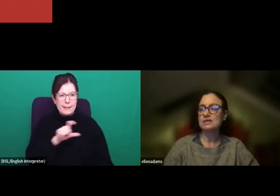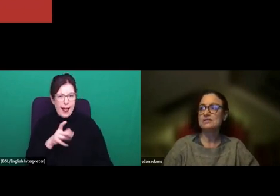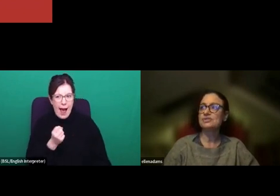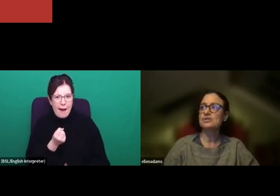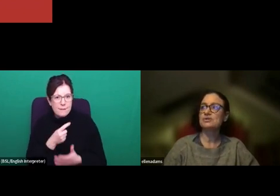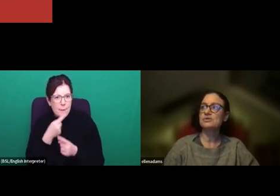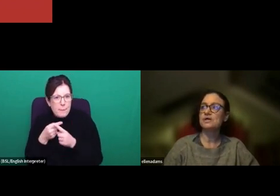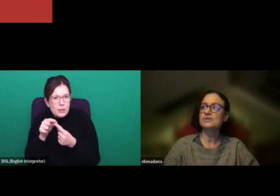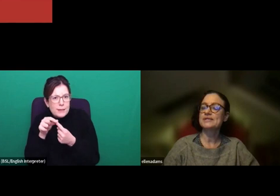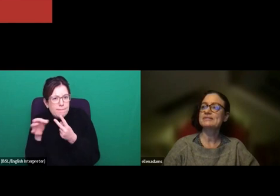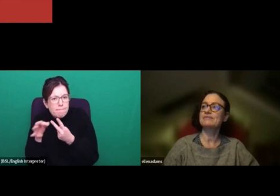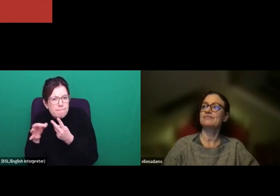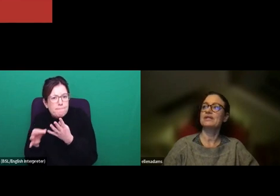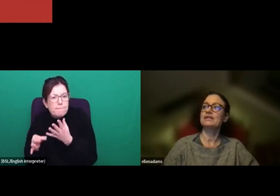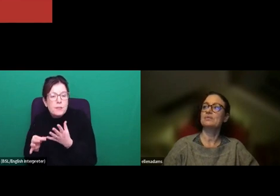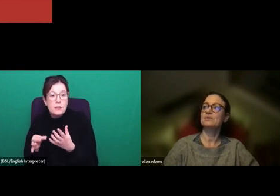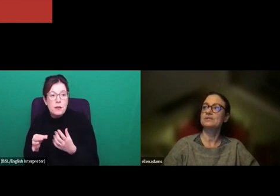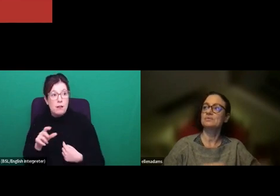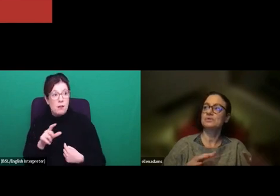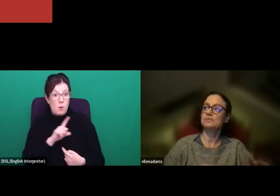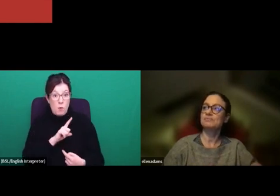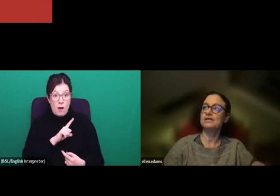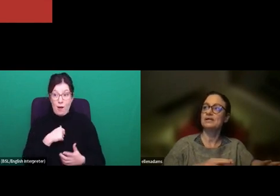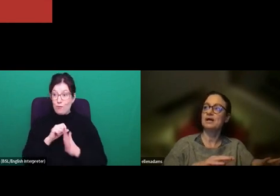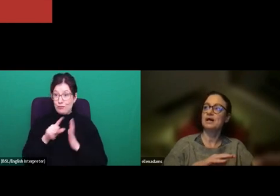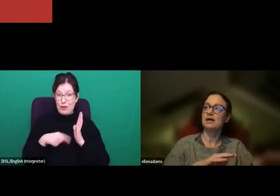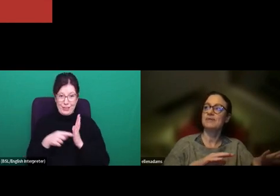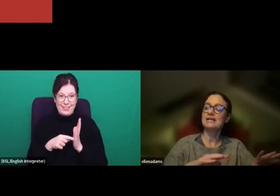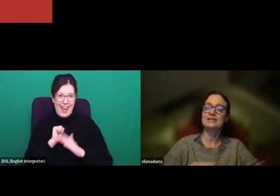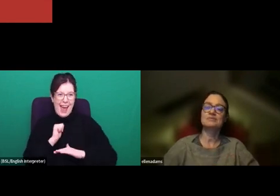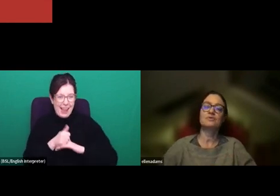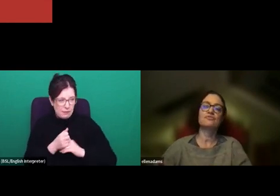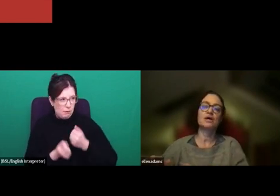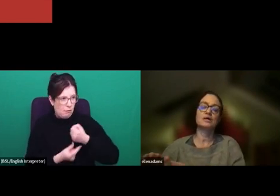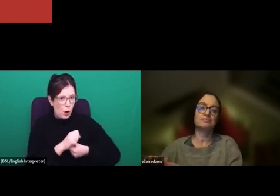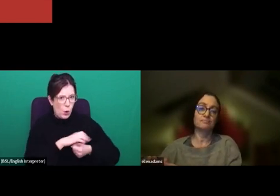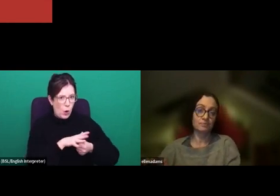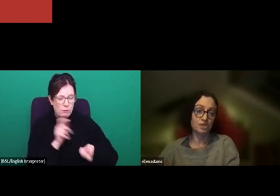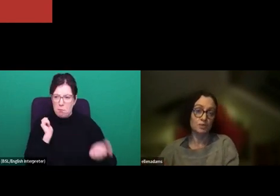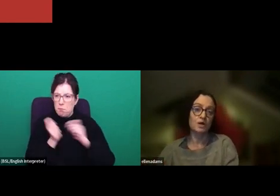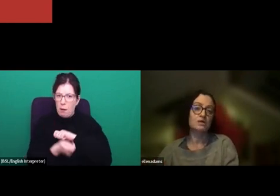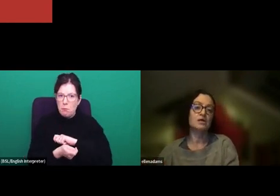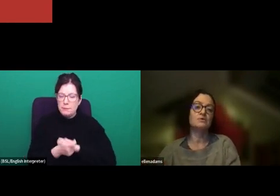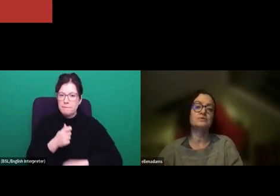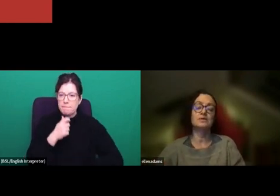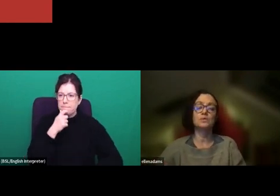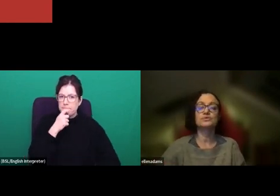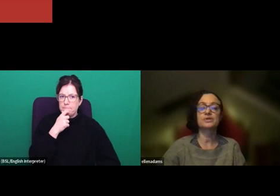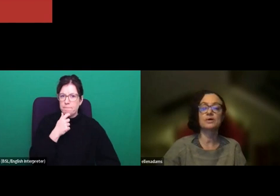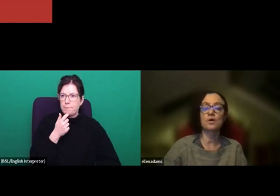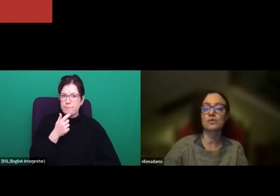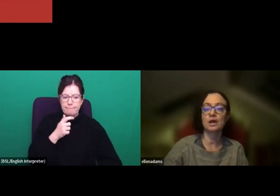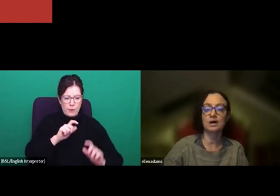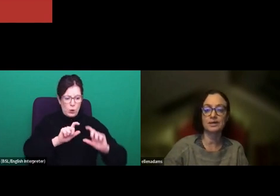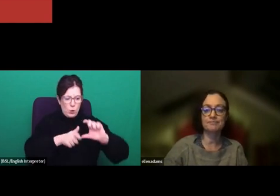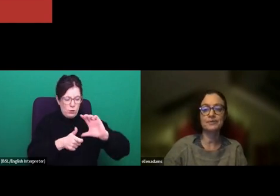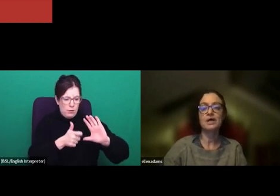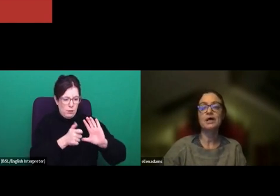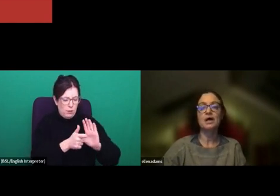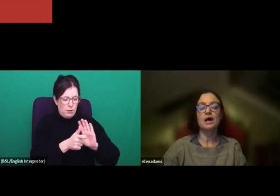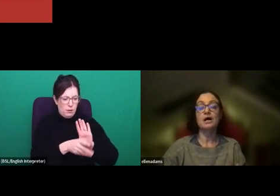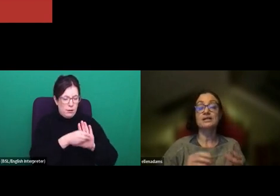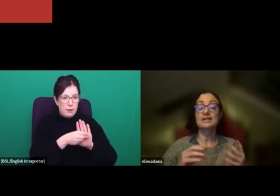we turned to doing something that would be accessible via QR codes and also